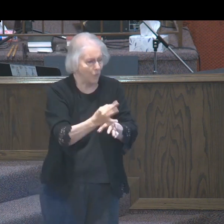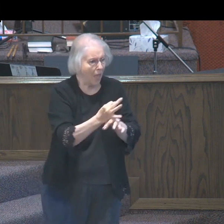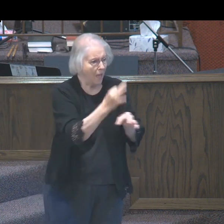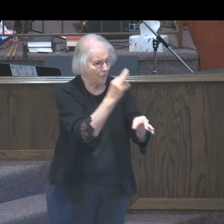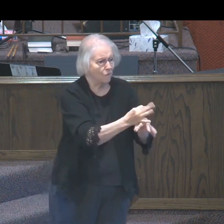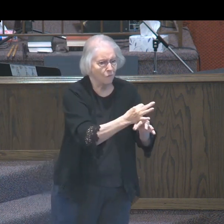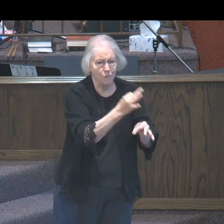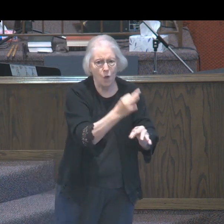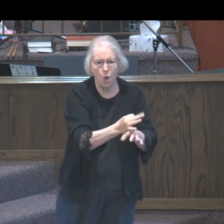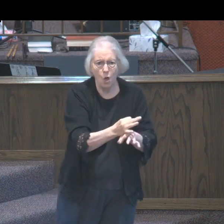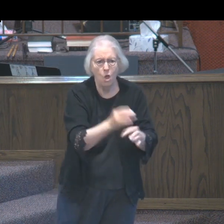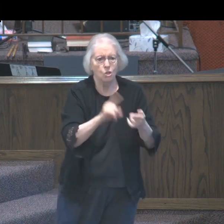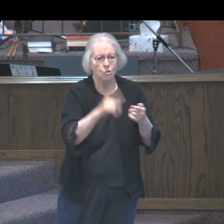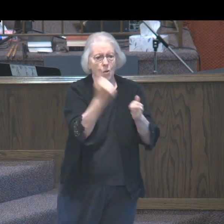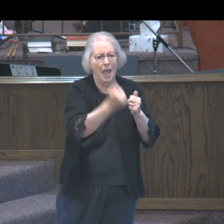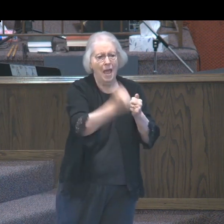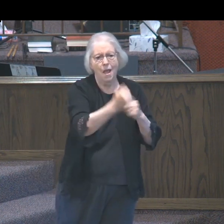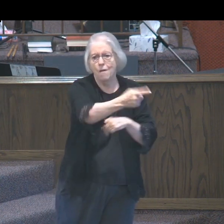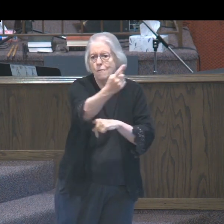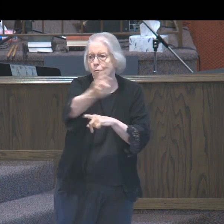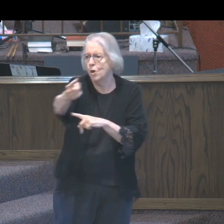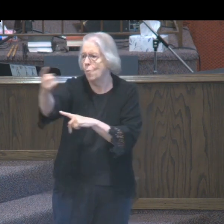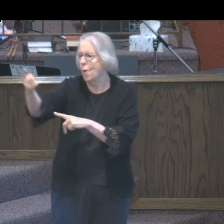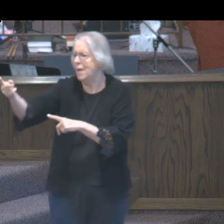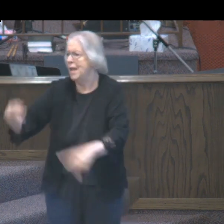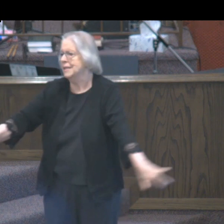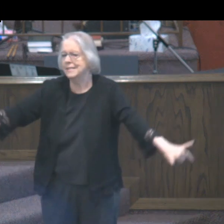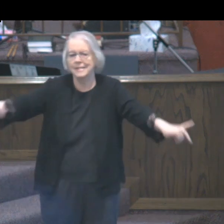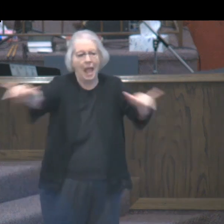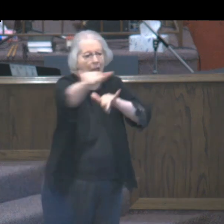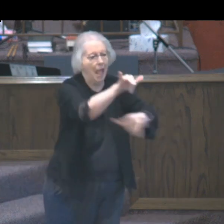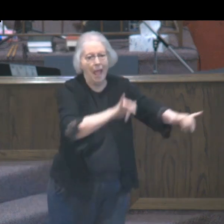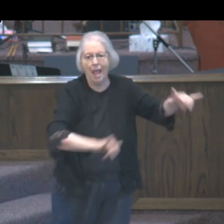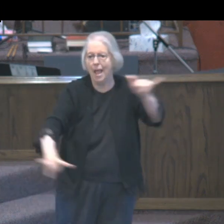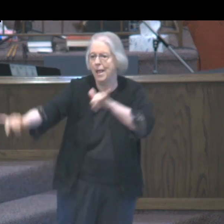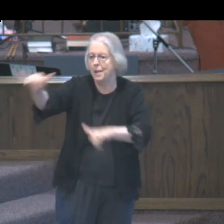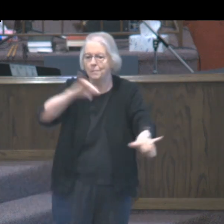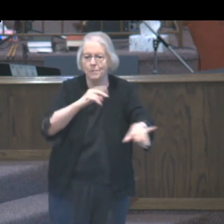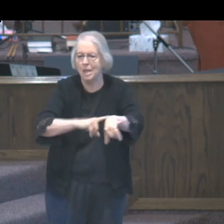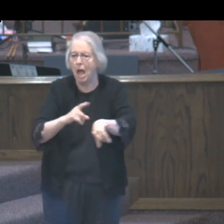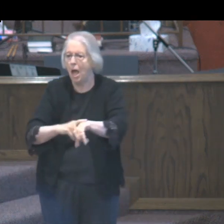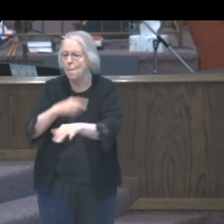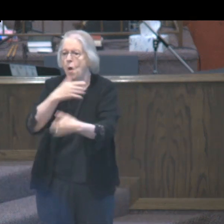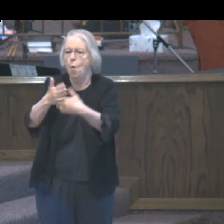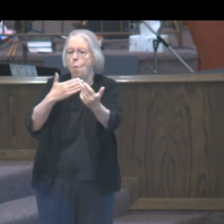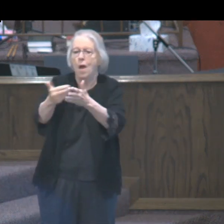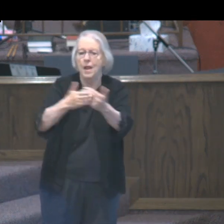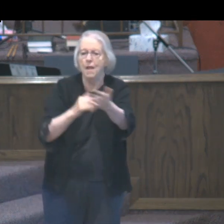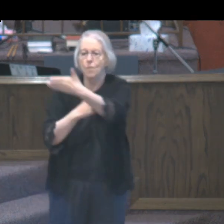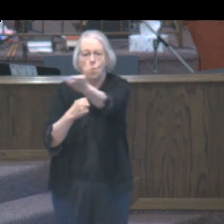be faithful to everyone all at the same time, and nobody gets any less of his faithfulness.